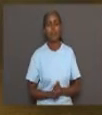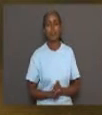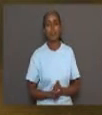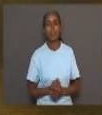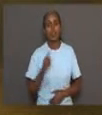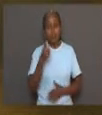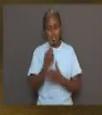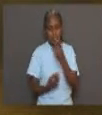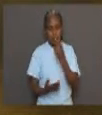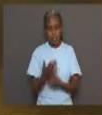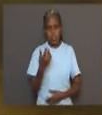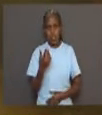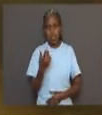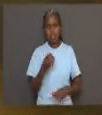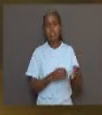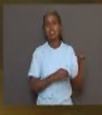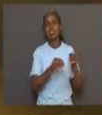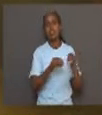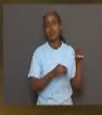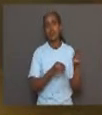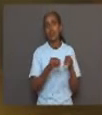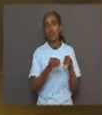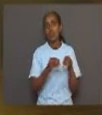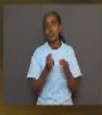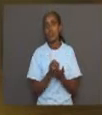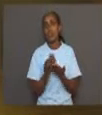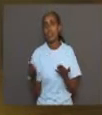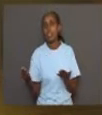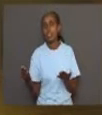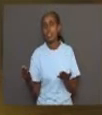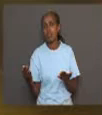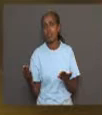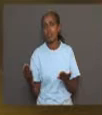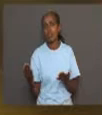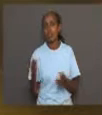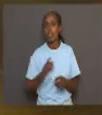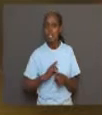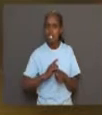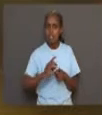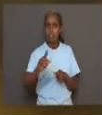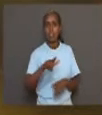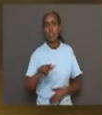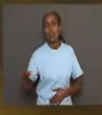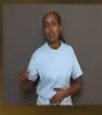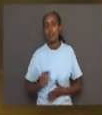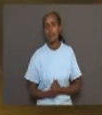We will now discuss the motion of a particle in a straight line.